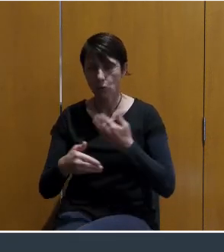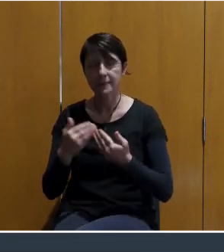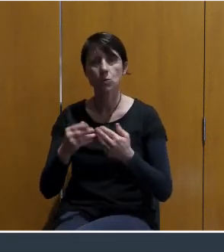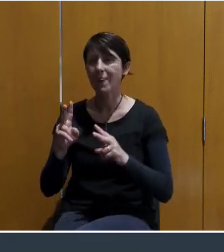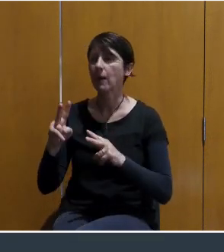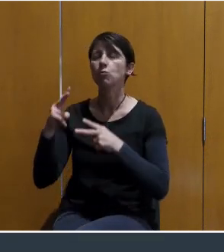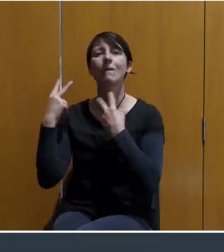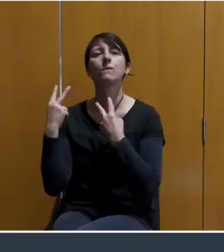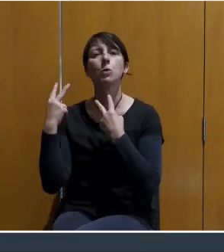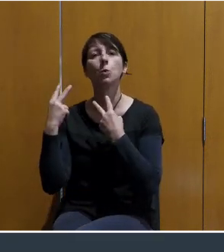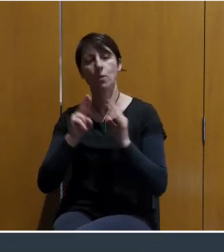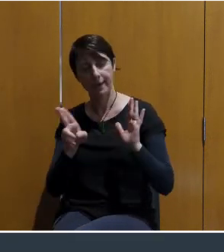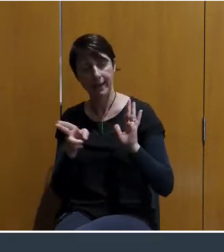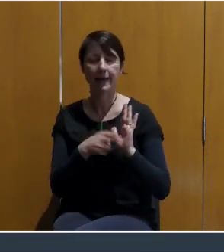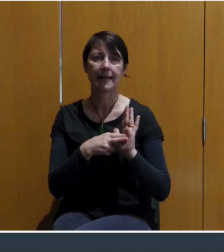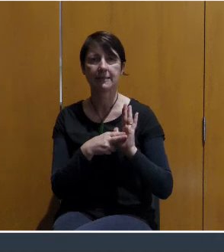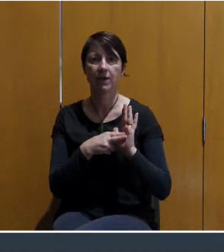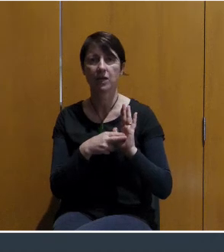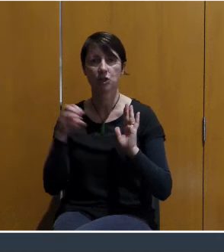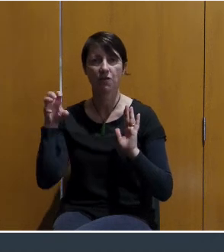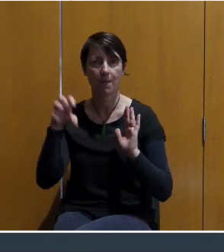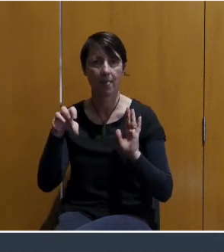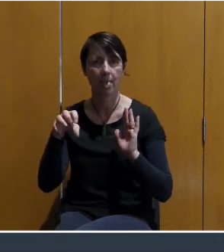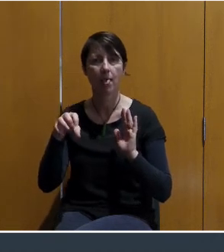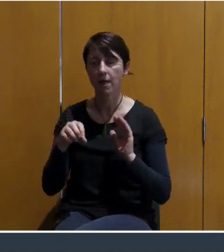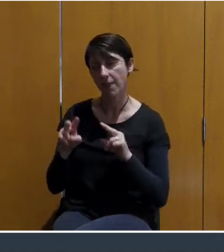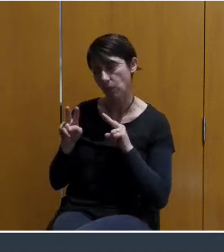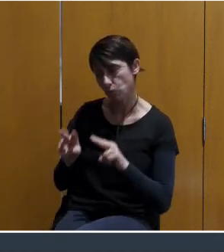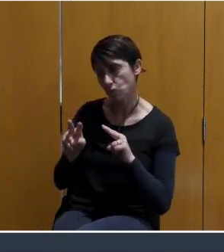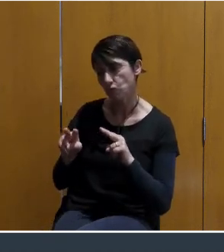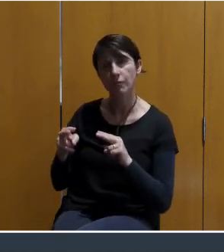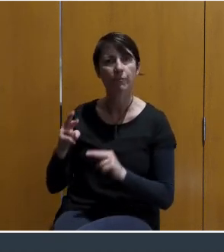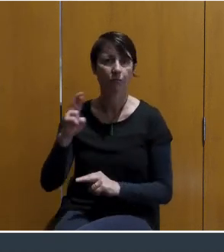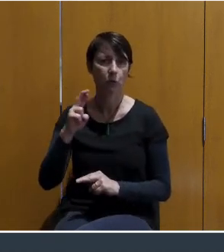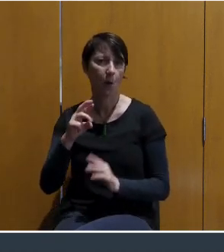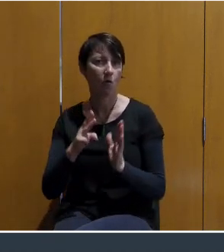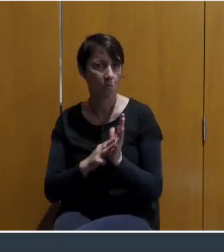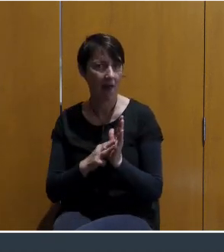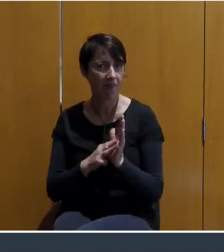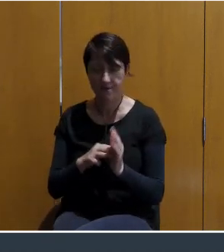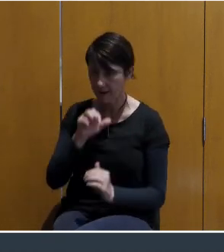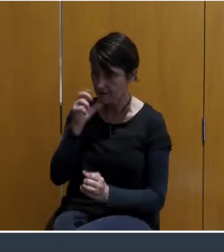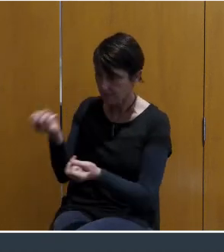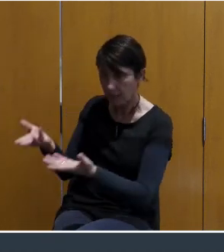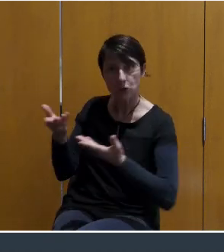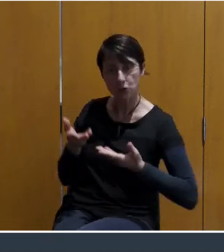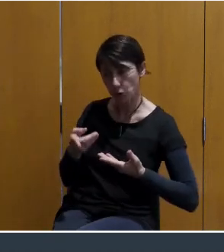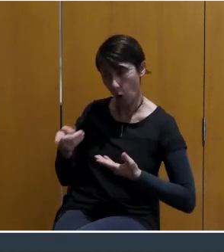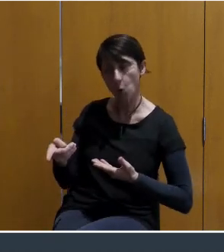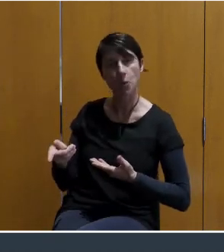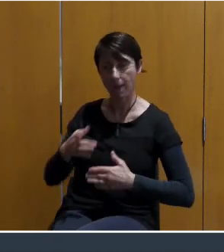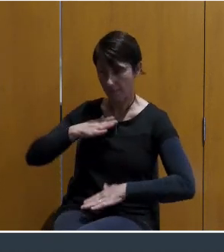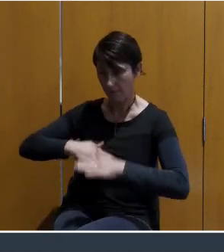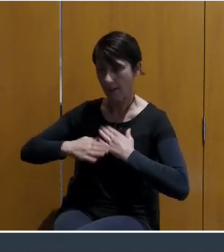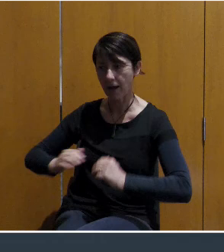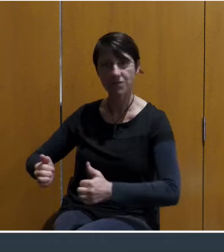the eligibility is based on demonstrated steps towards responsible dog. Now, I know that Napier Council is